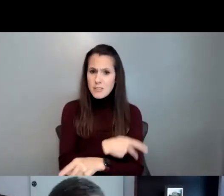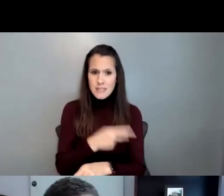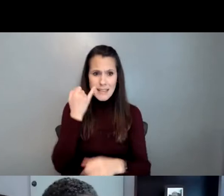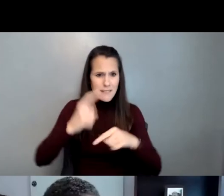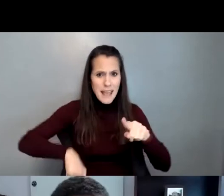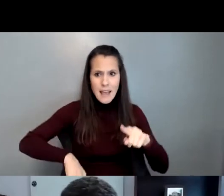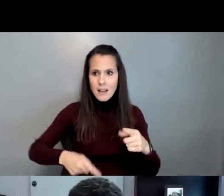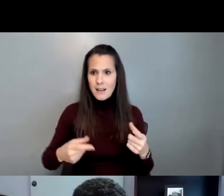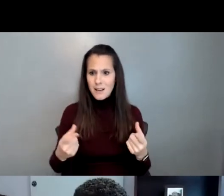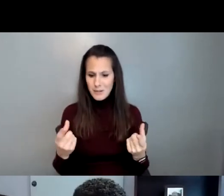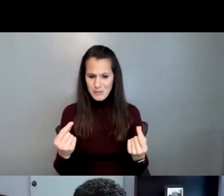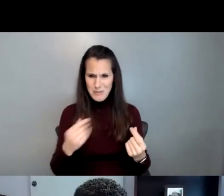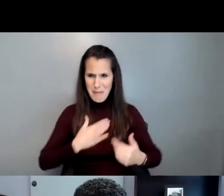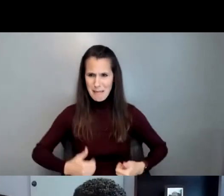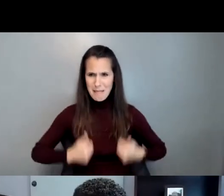then what value do I have?